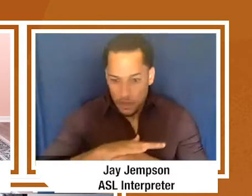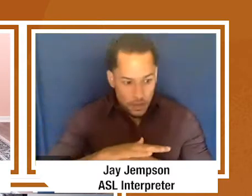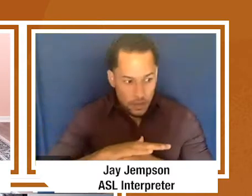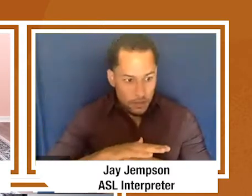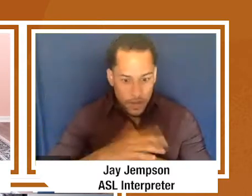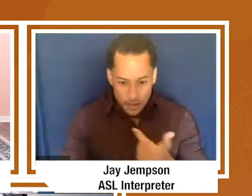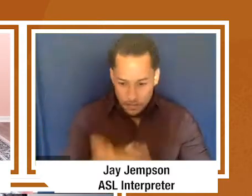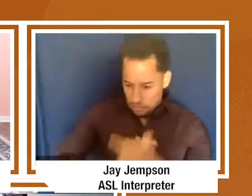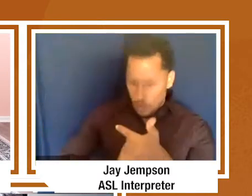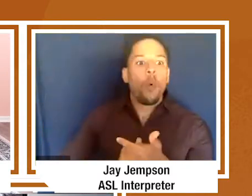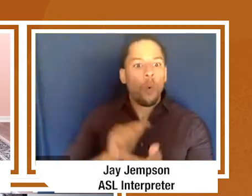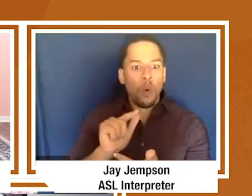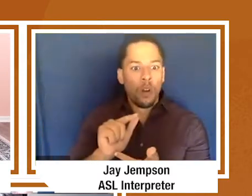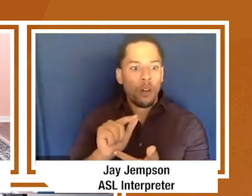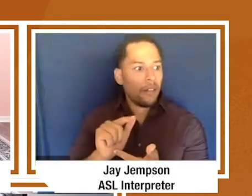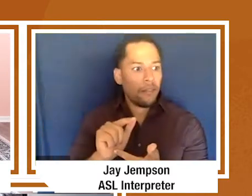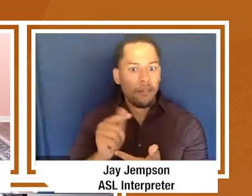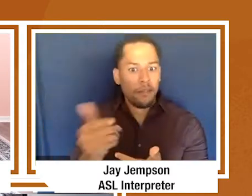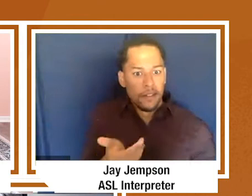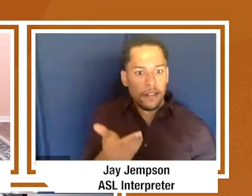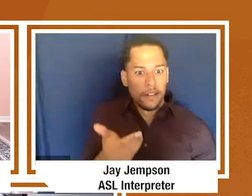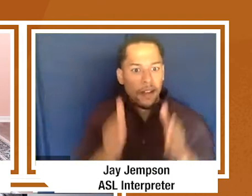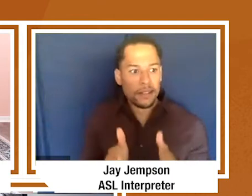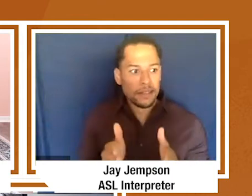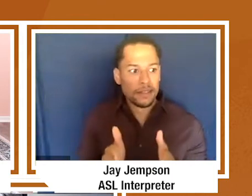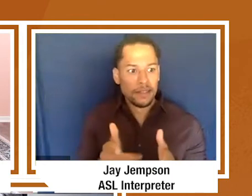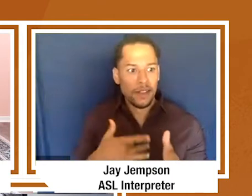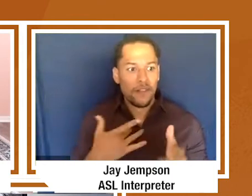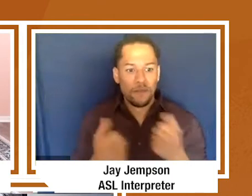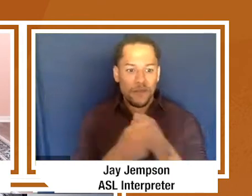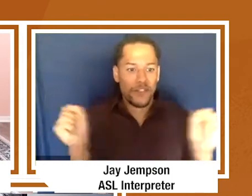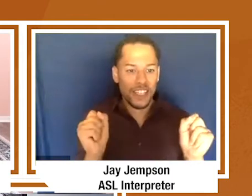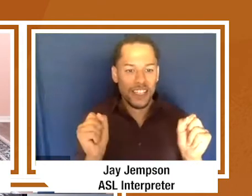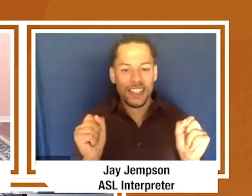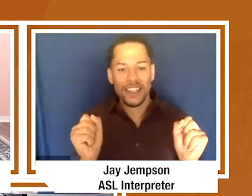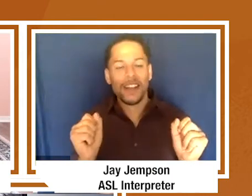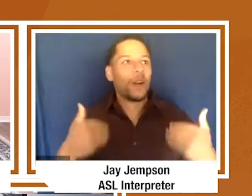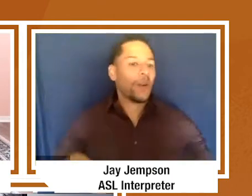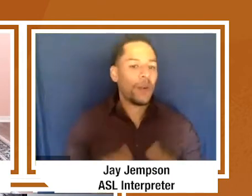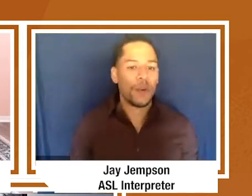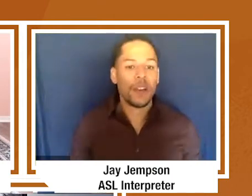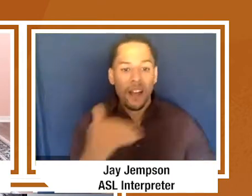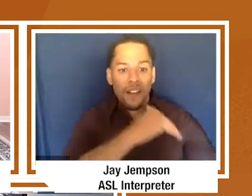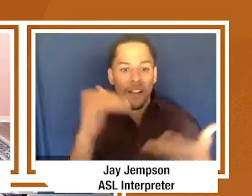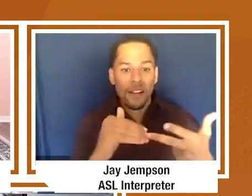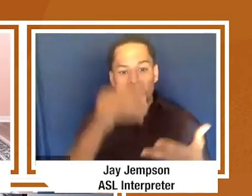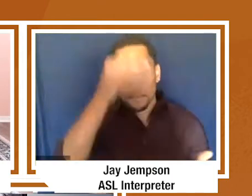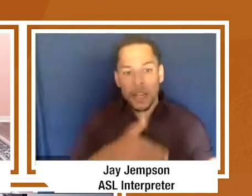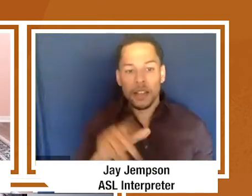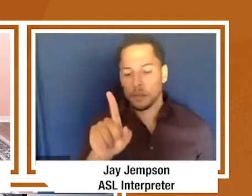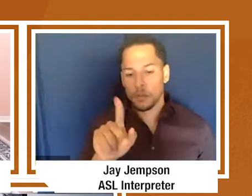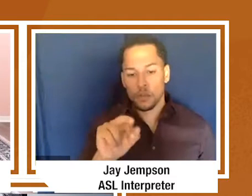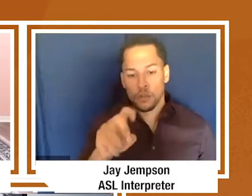I'm free. It feels good. I'm ready to talk. All right, and to round us out, Kristopher McDowell, how you feeling? I know